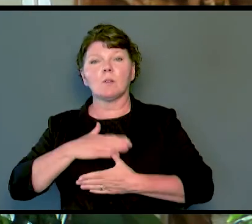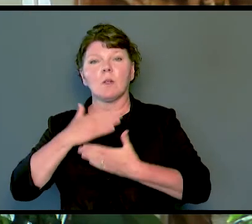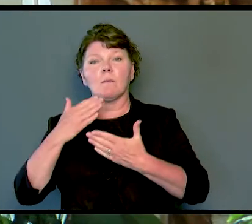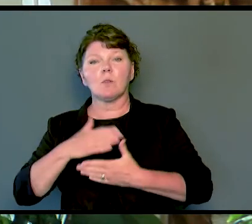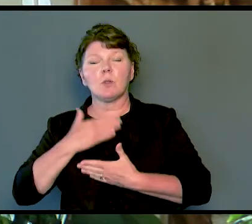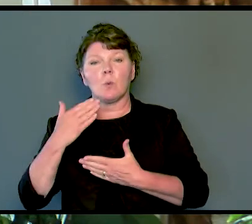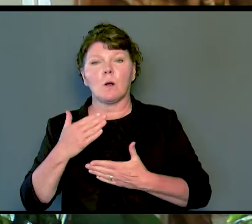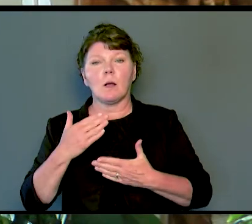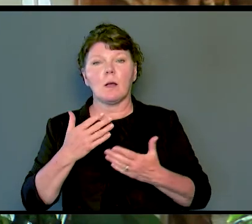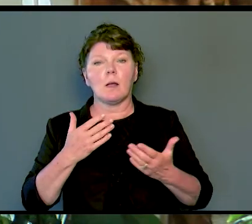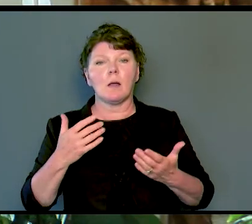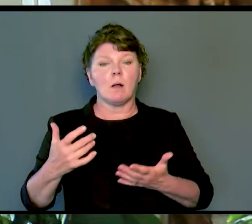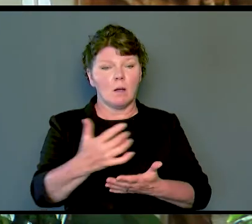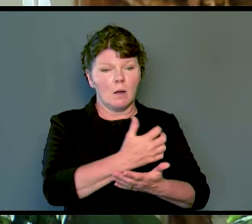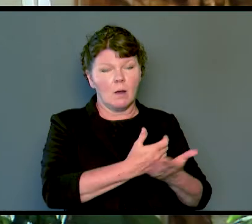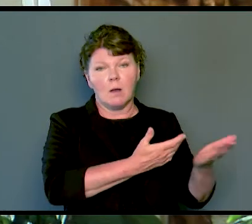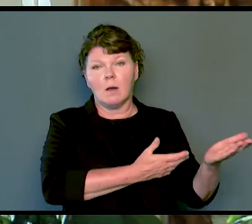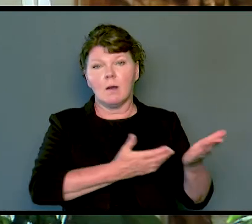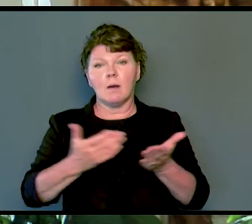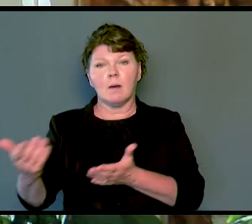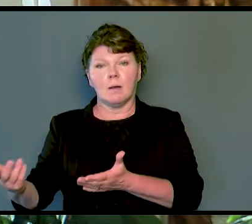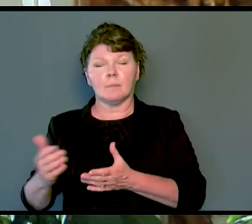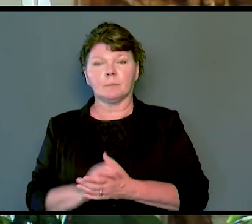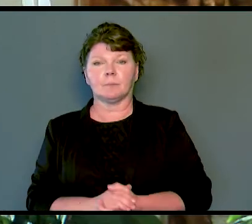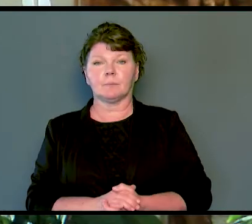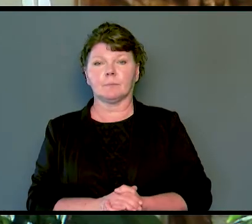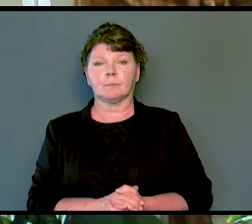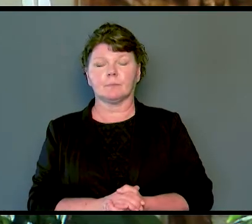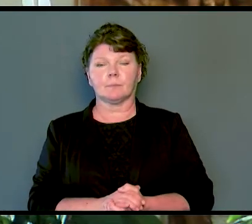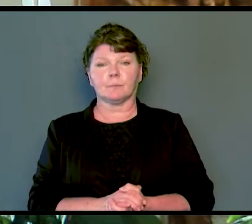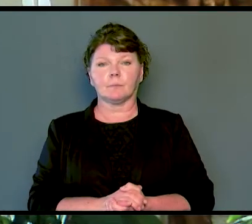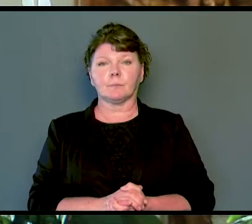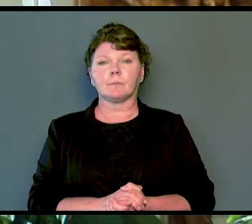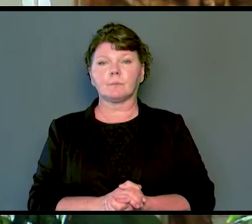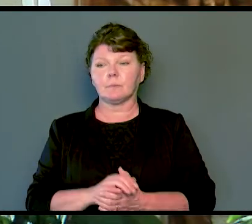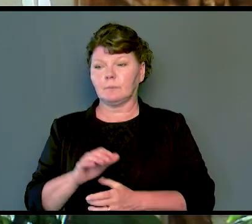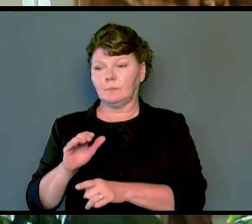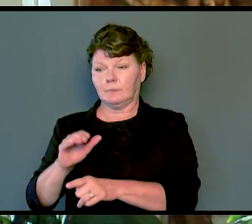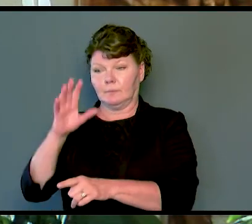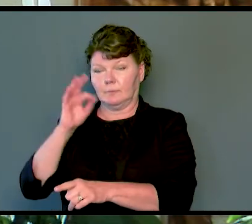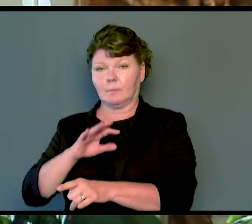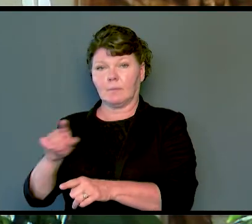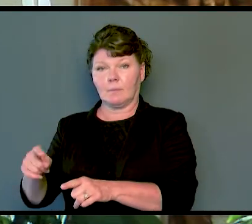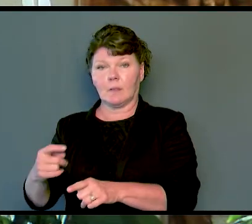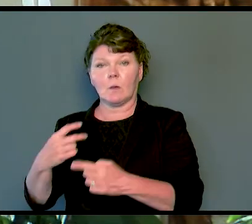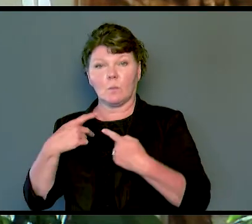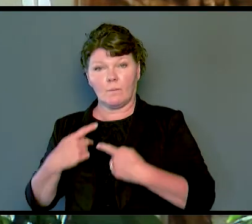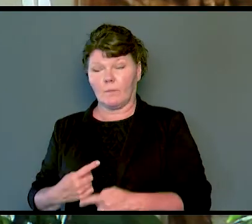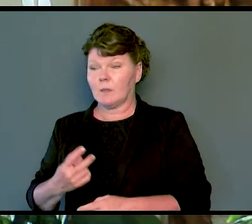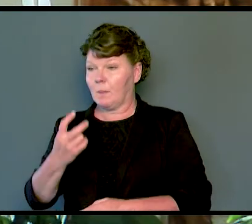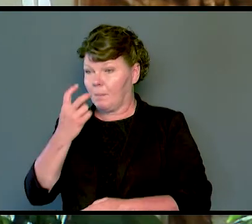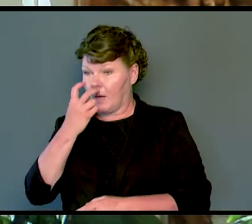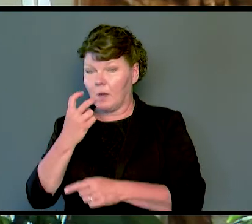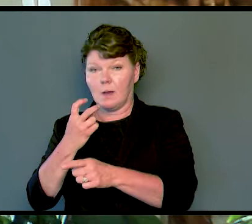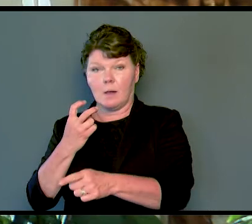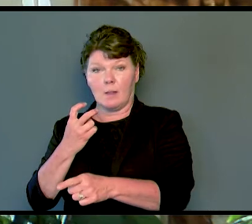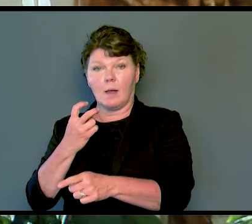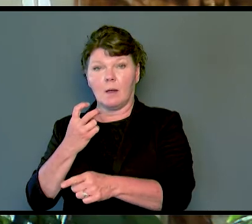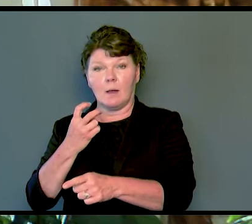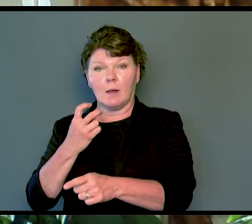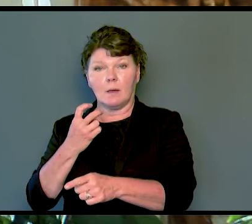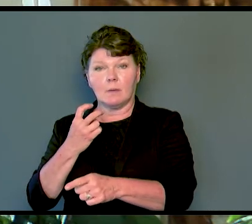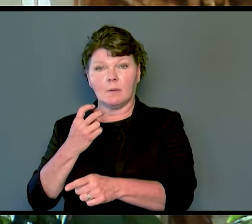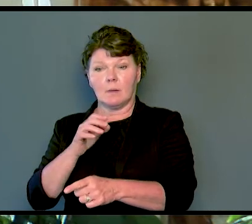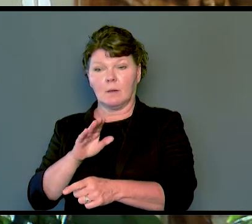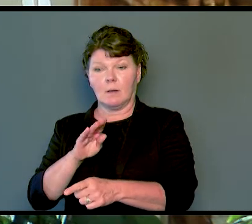joy, bringing his sheaves with him. In our sermon text, we read that Bartimaeus was physically blind. Because